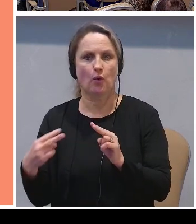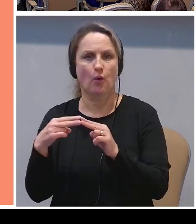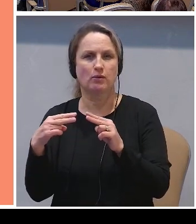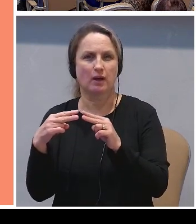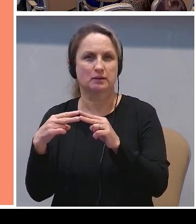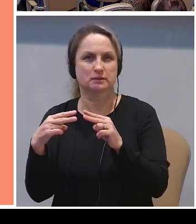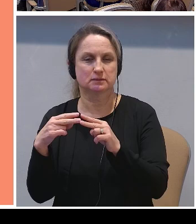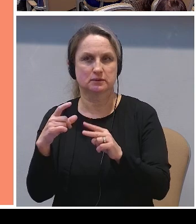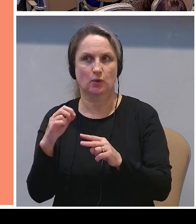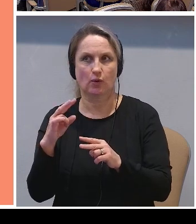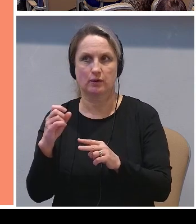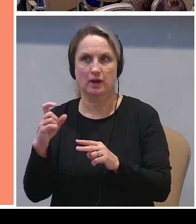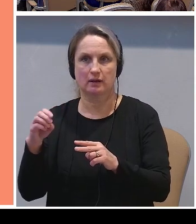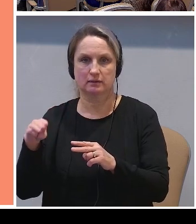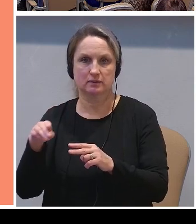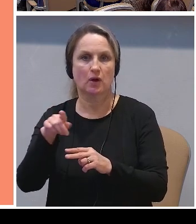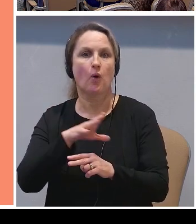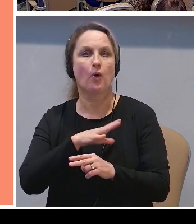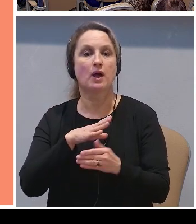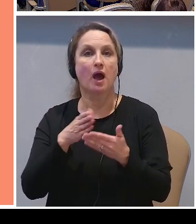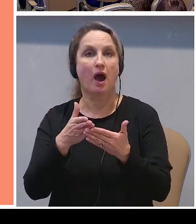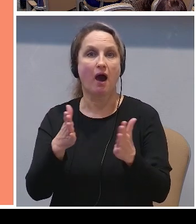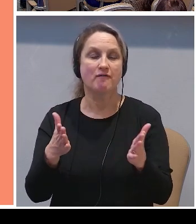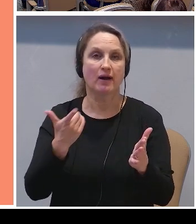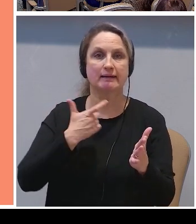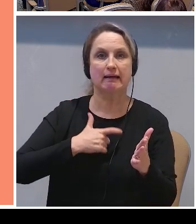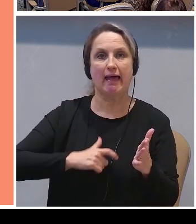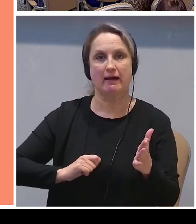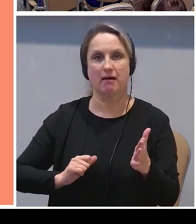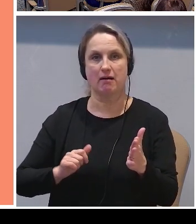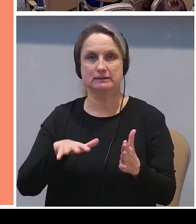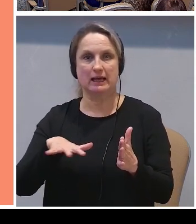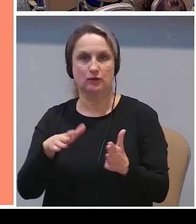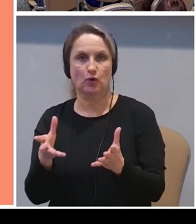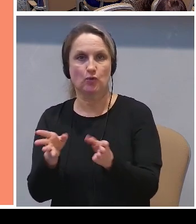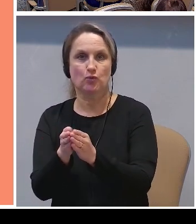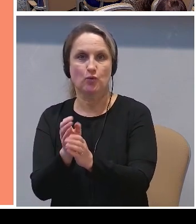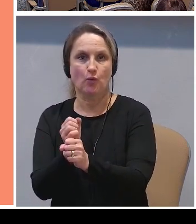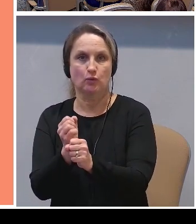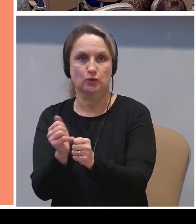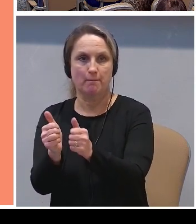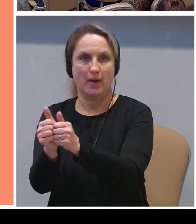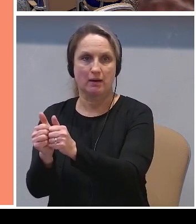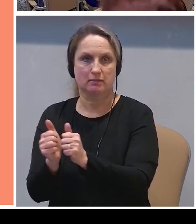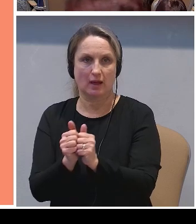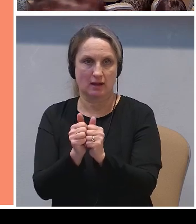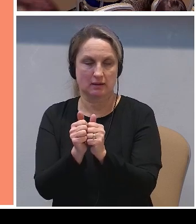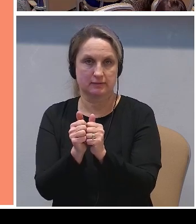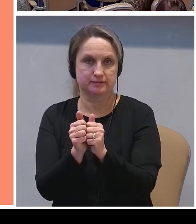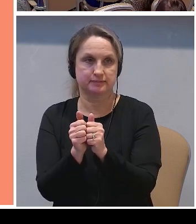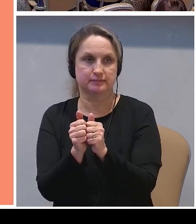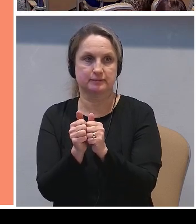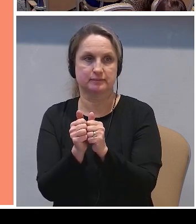public, industry and academic partners, and it was also aiming to develop capacity to